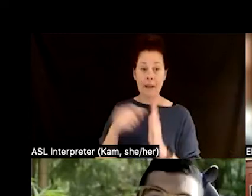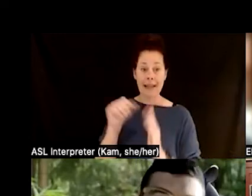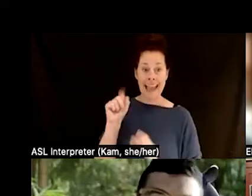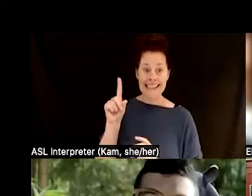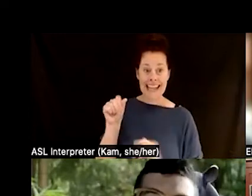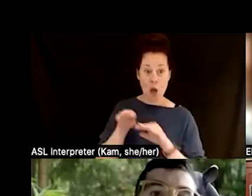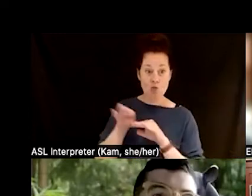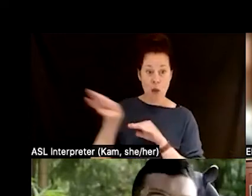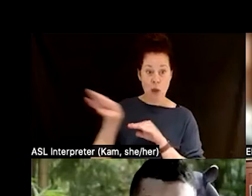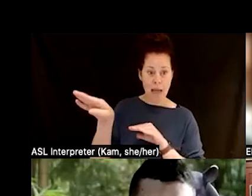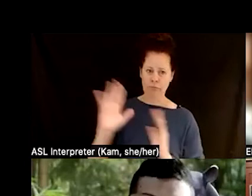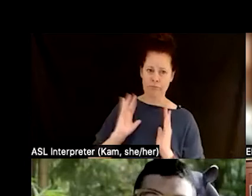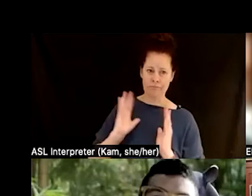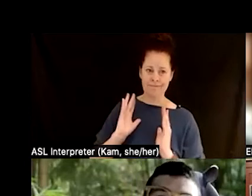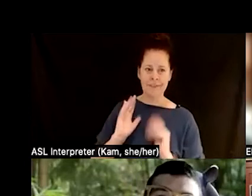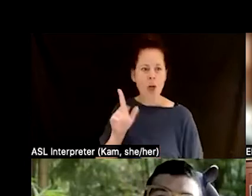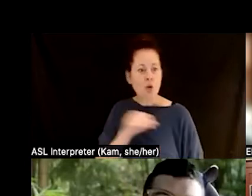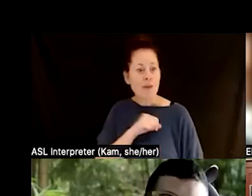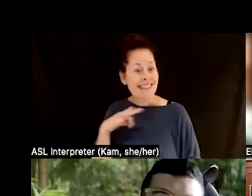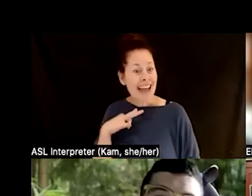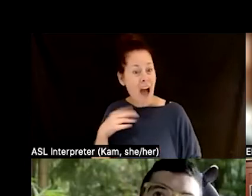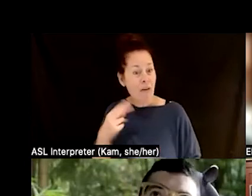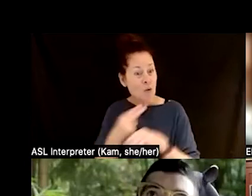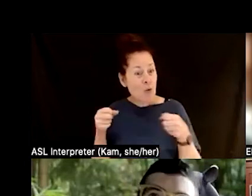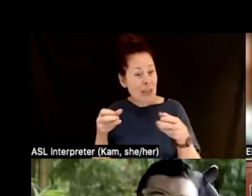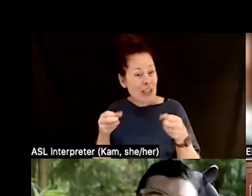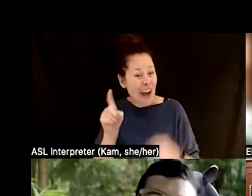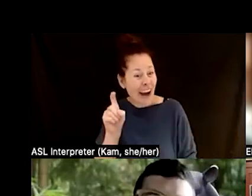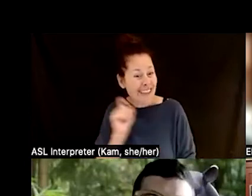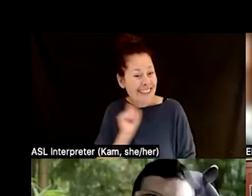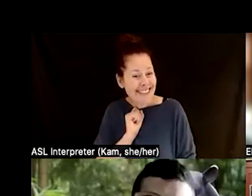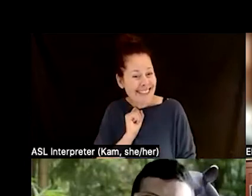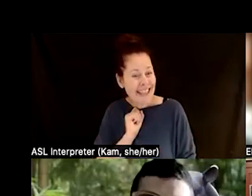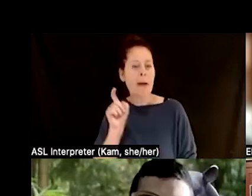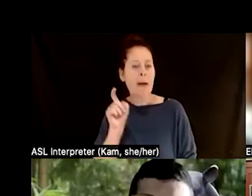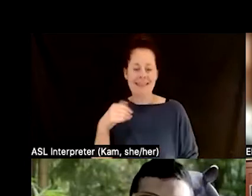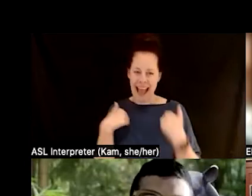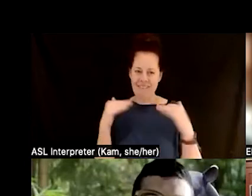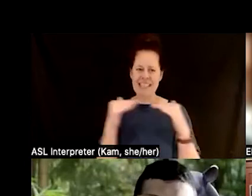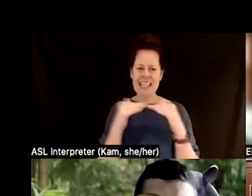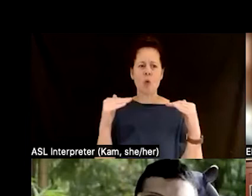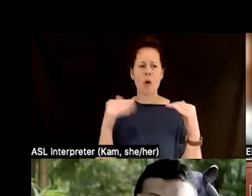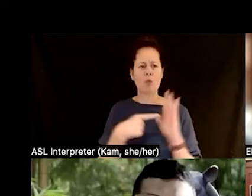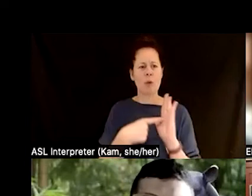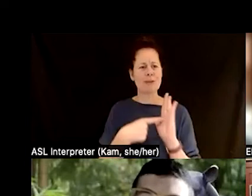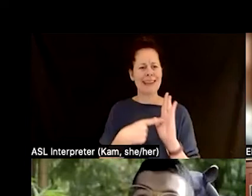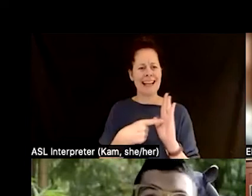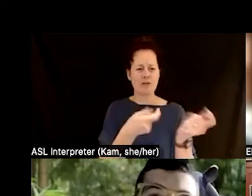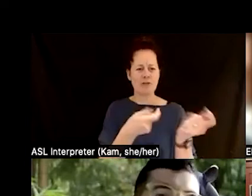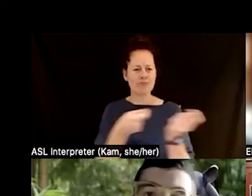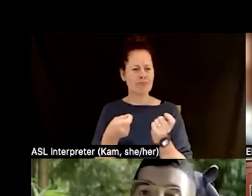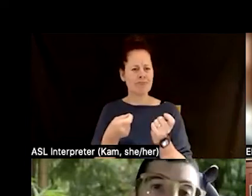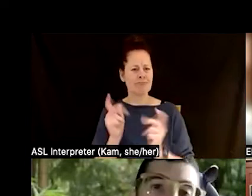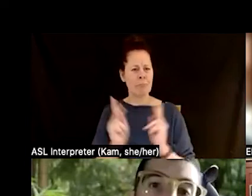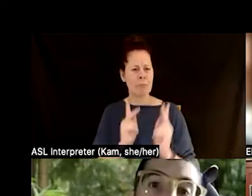should also have staff that use ADA ramps. You have to have equal representation of the folks that you want to attract to the zoo or the